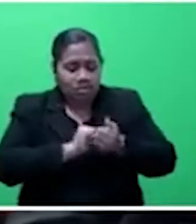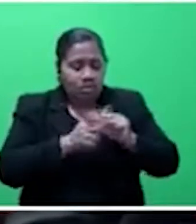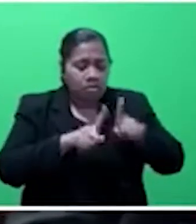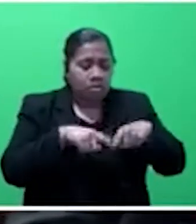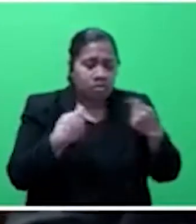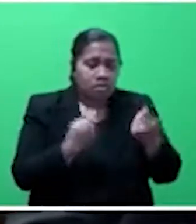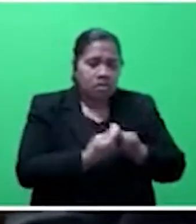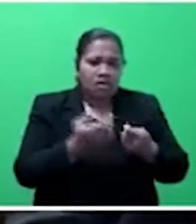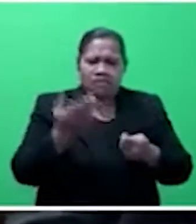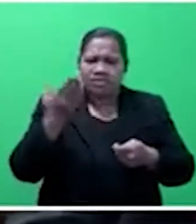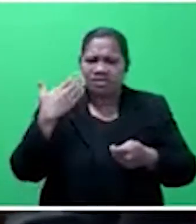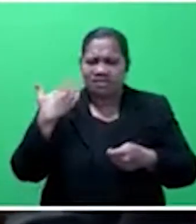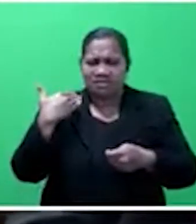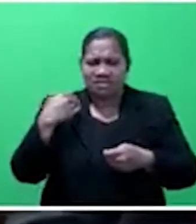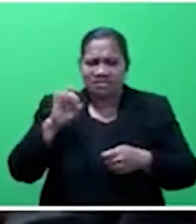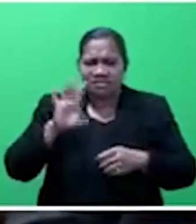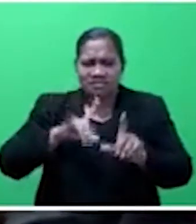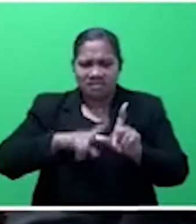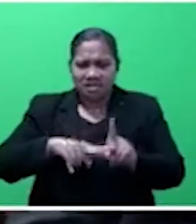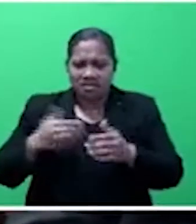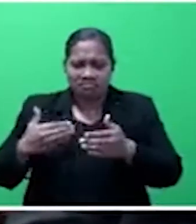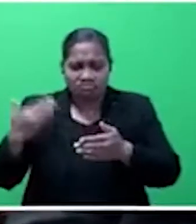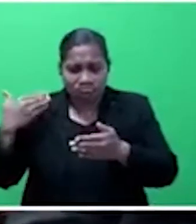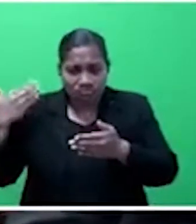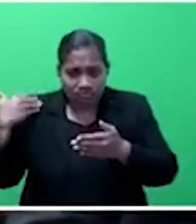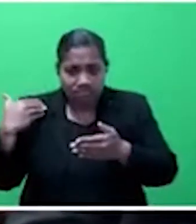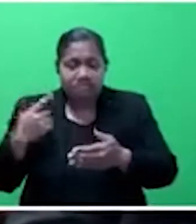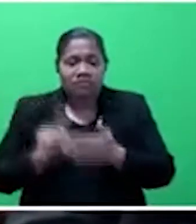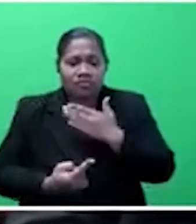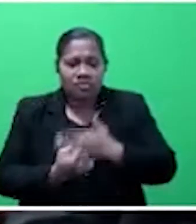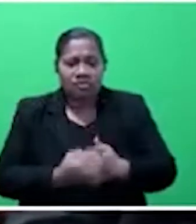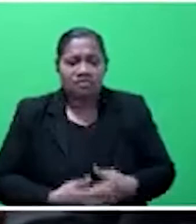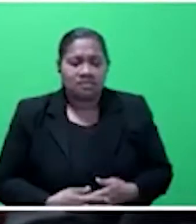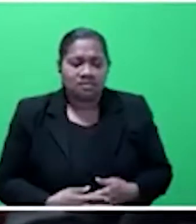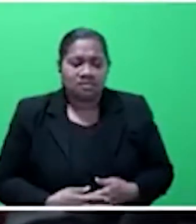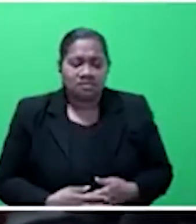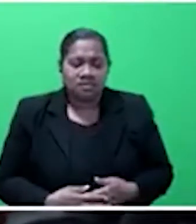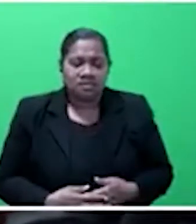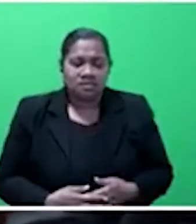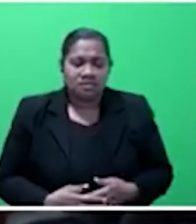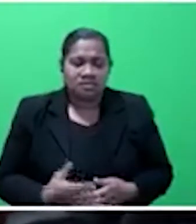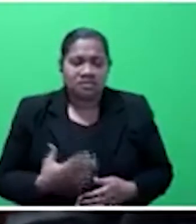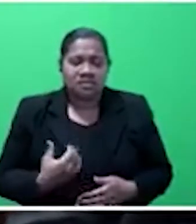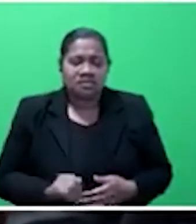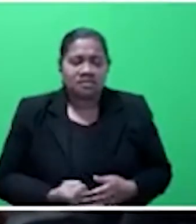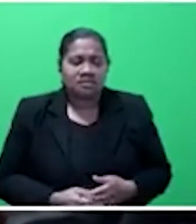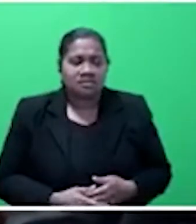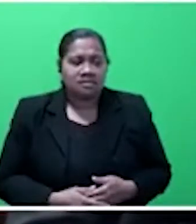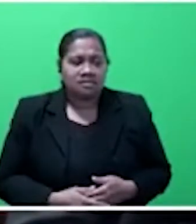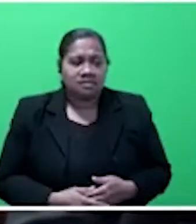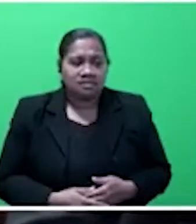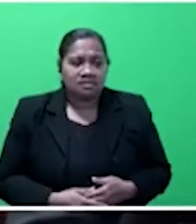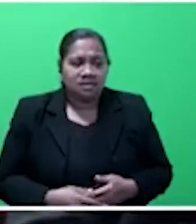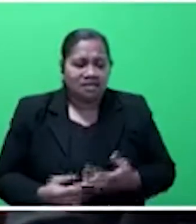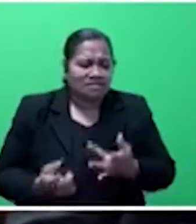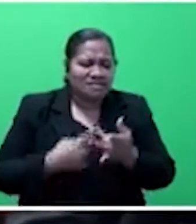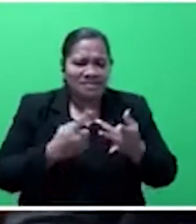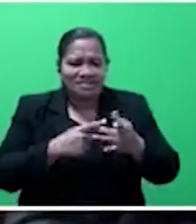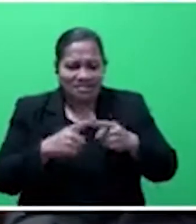decade also has been among other factors due to the investment by this government as